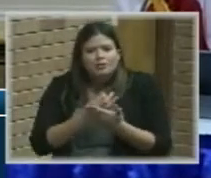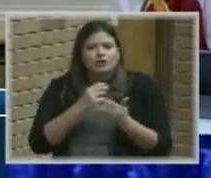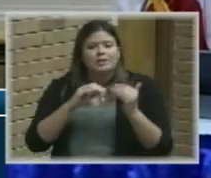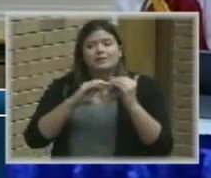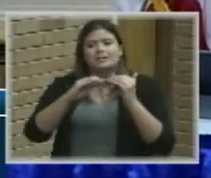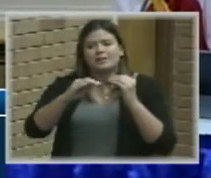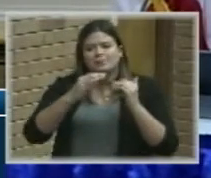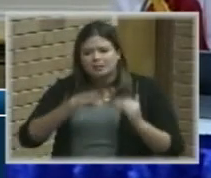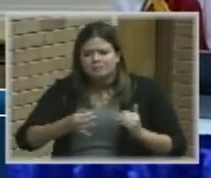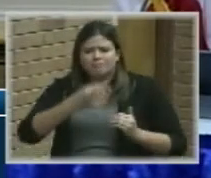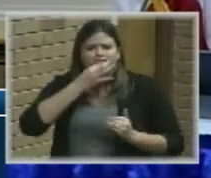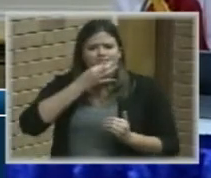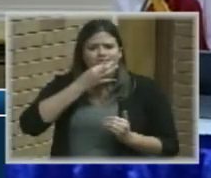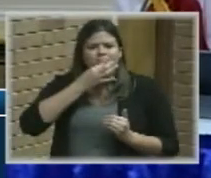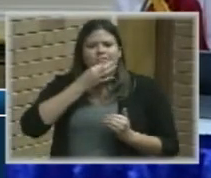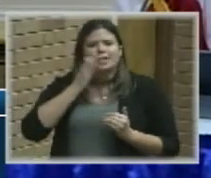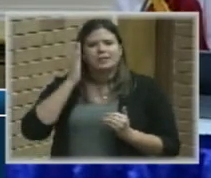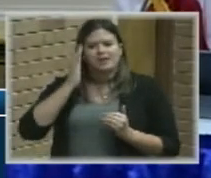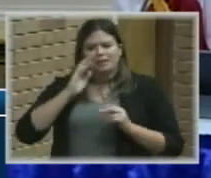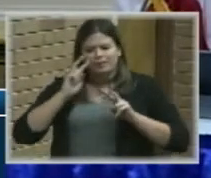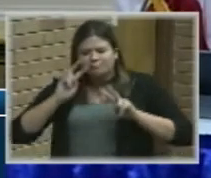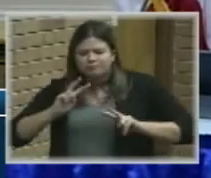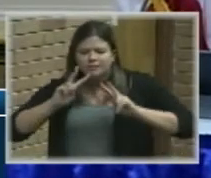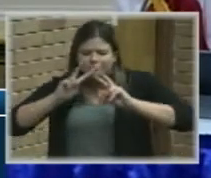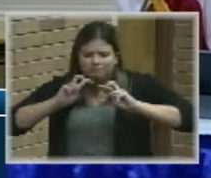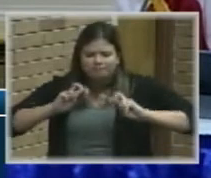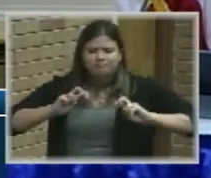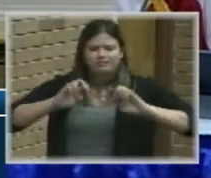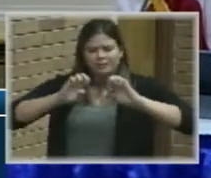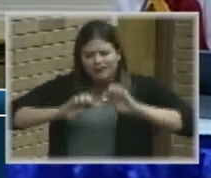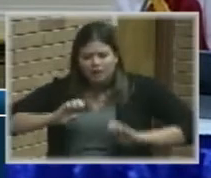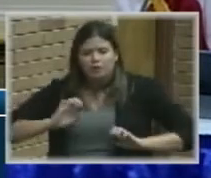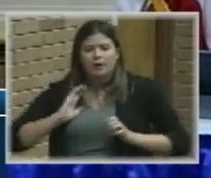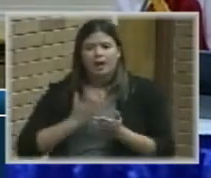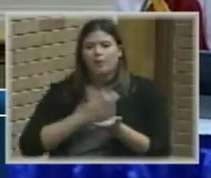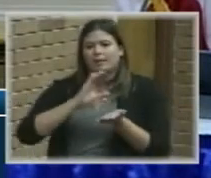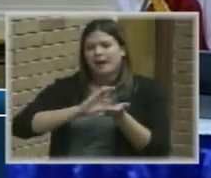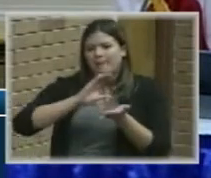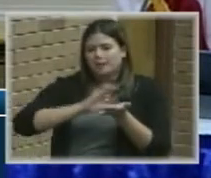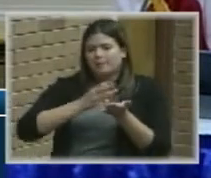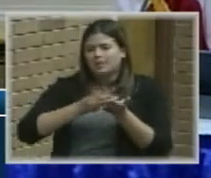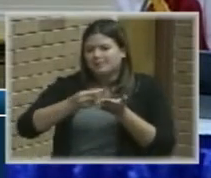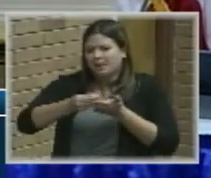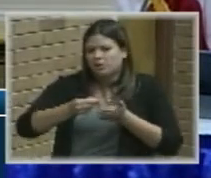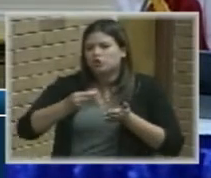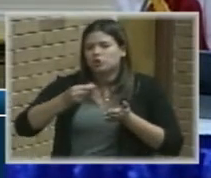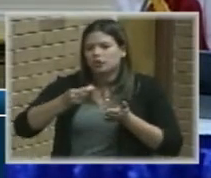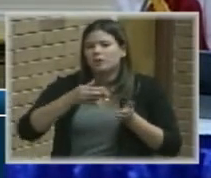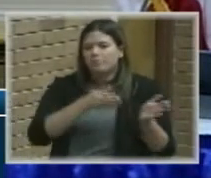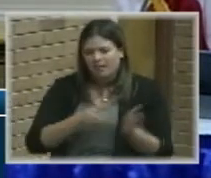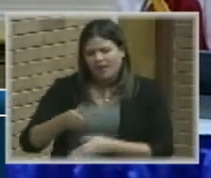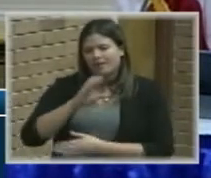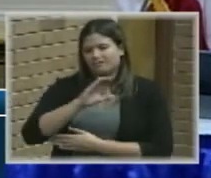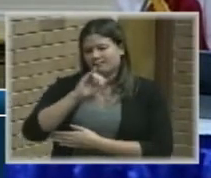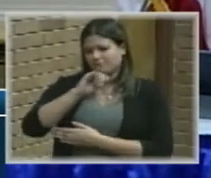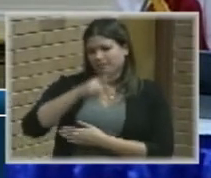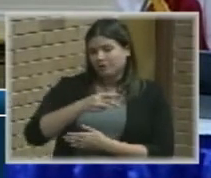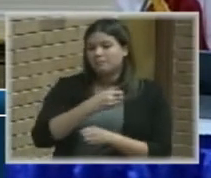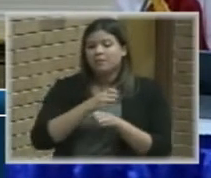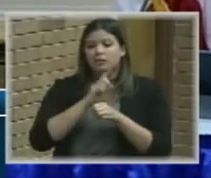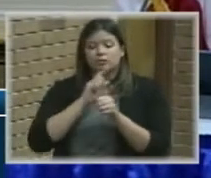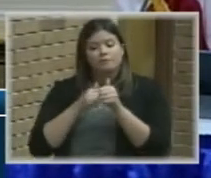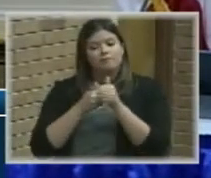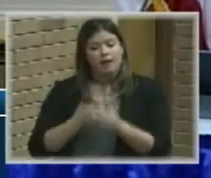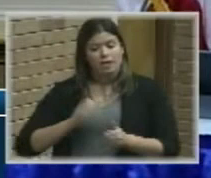sustainability expertise to evaluate our capital expenditure plans, to make sure they're consistent with our financial needs,